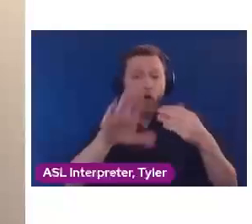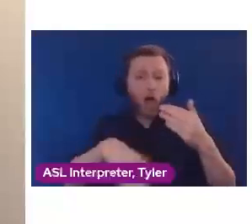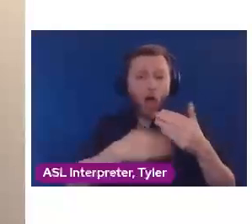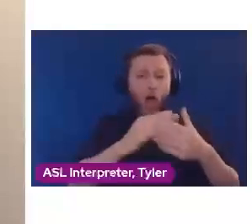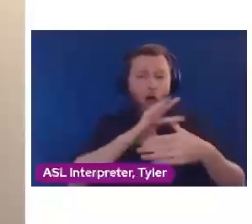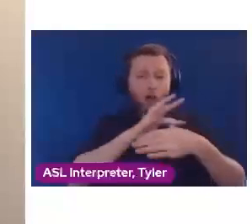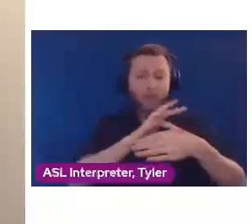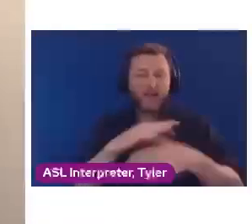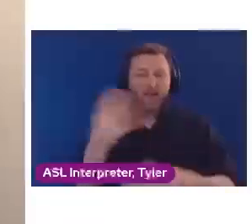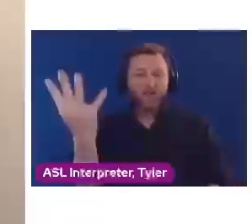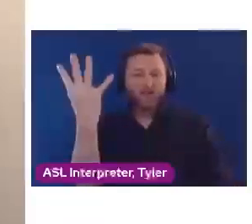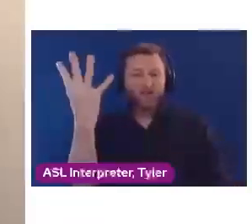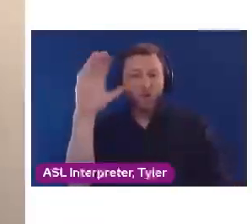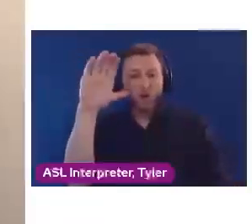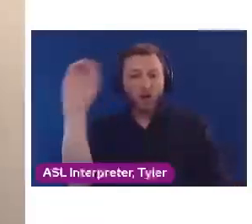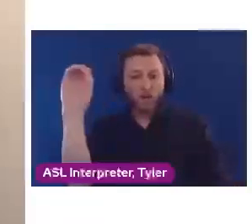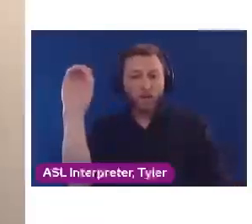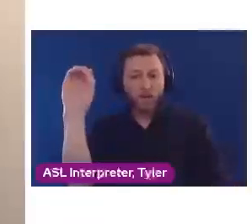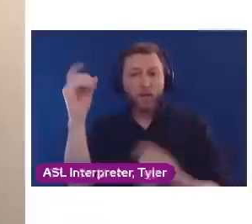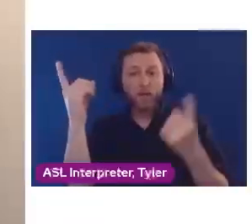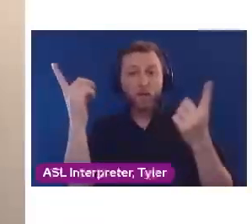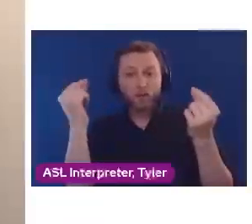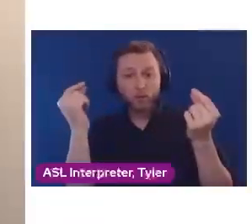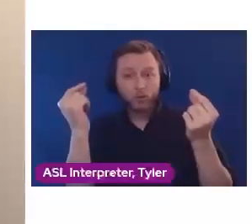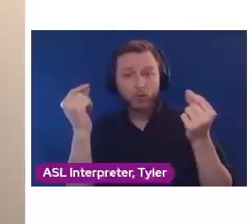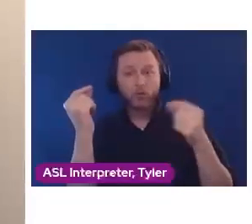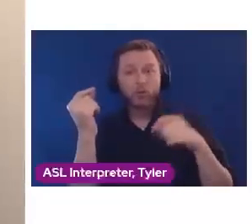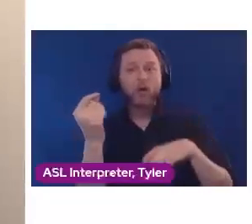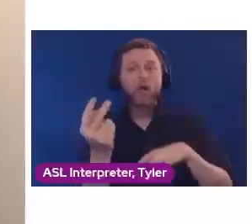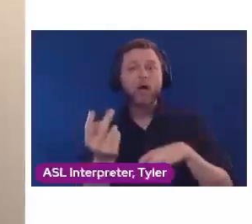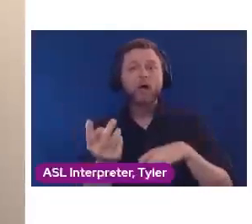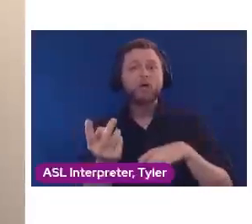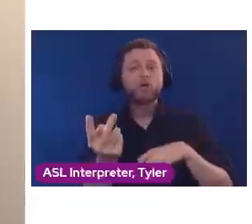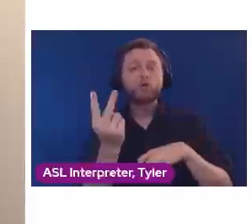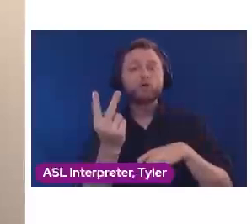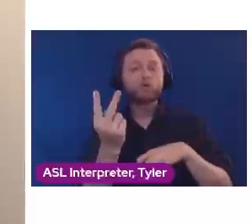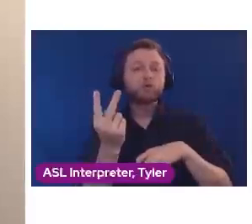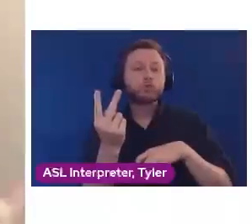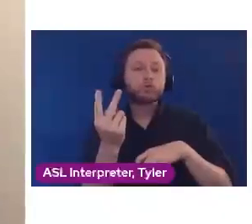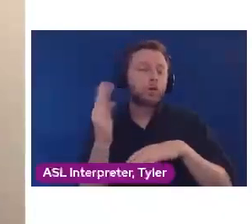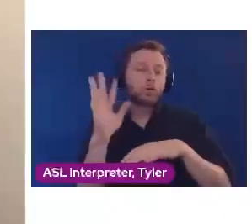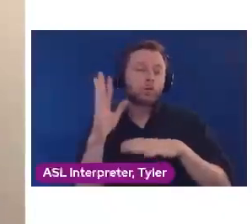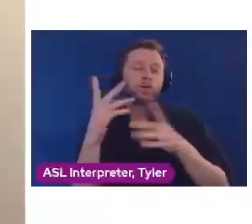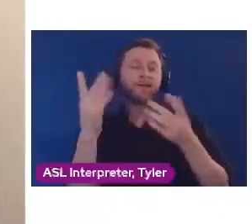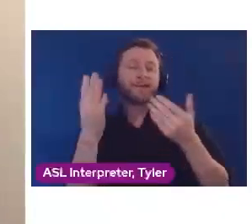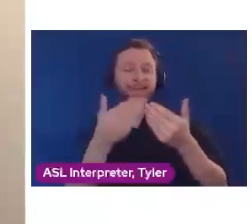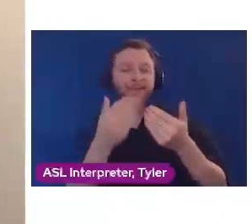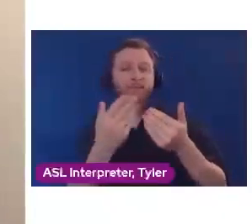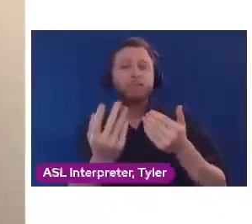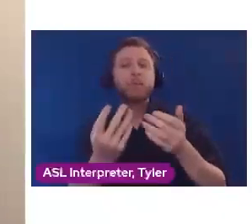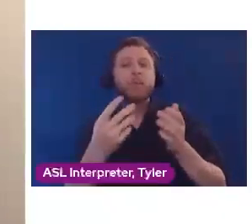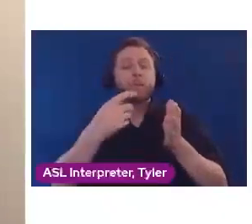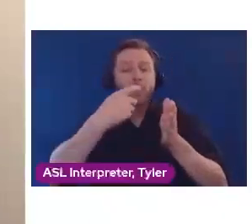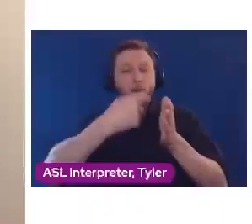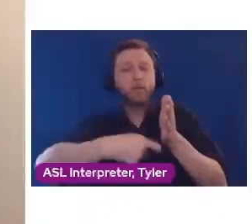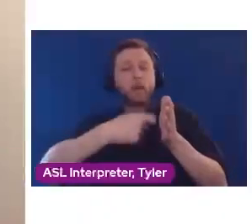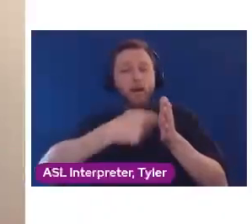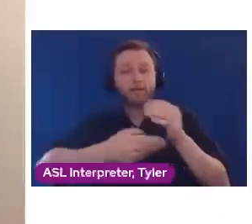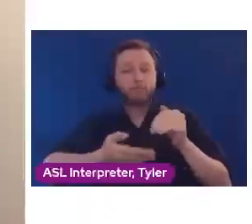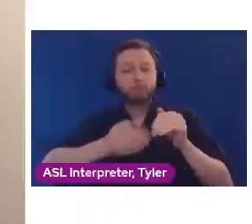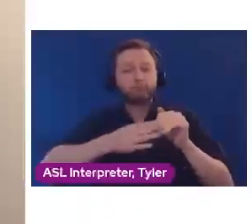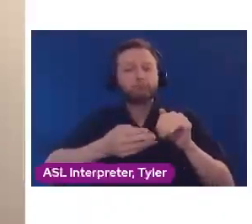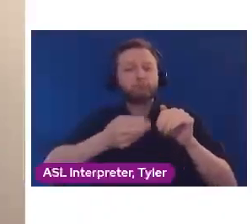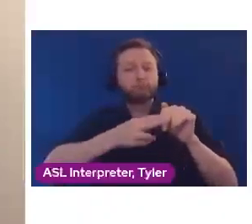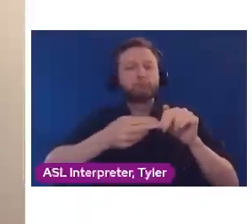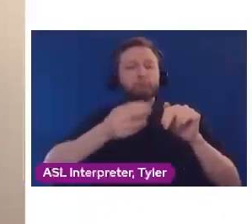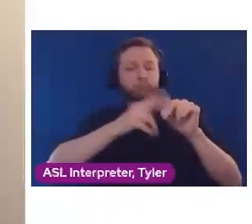easy for them to just raise those prices on you. And that pads their pocket and pads their investors' pockets. And so what